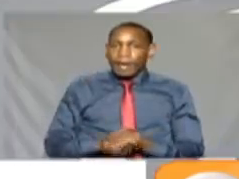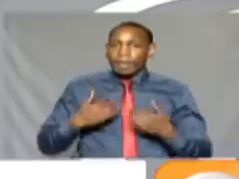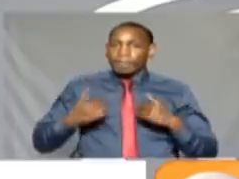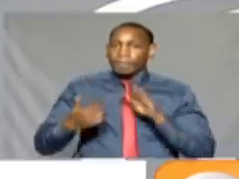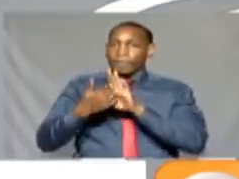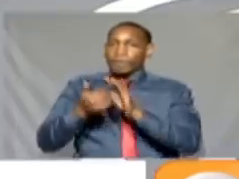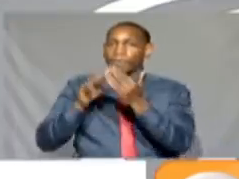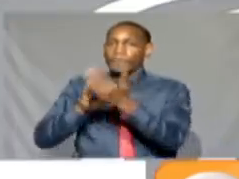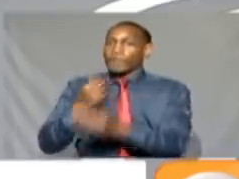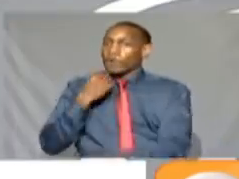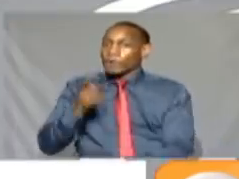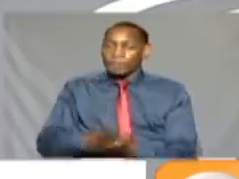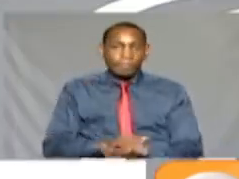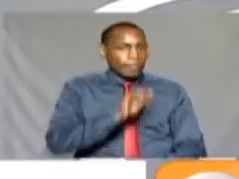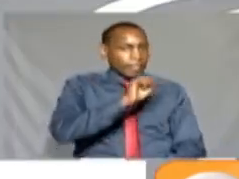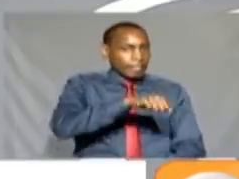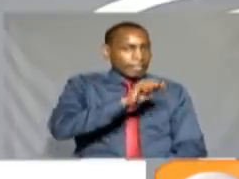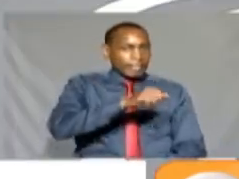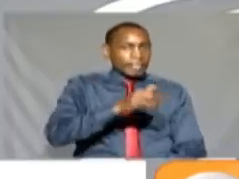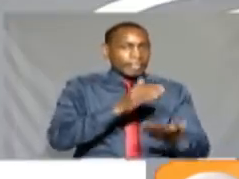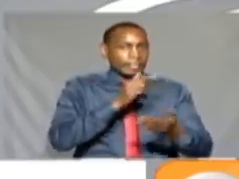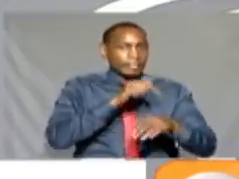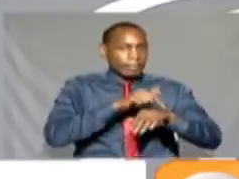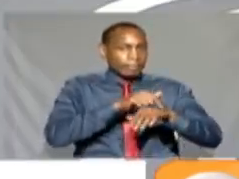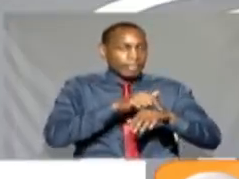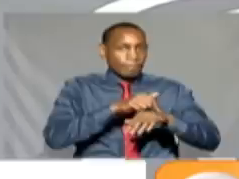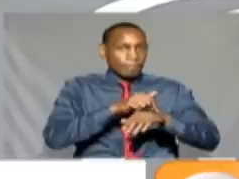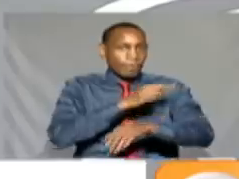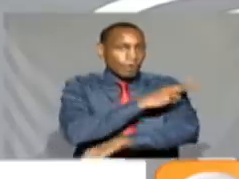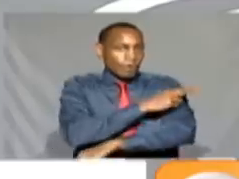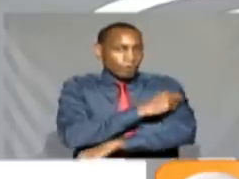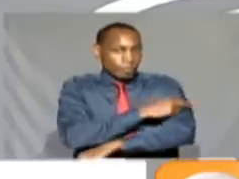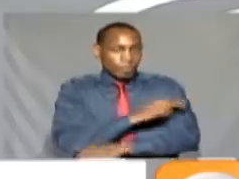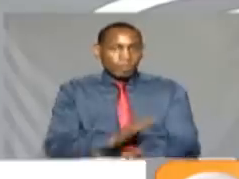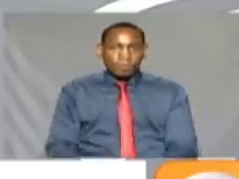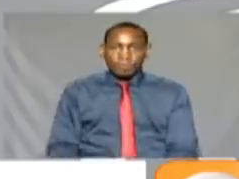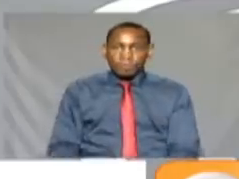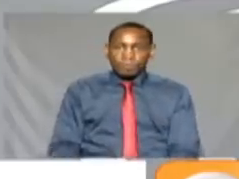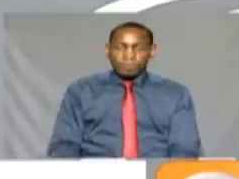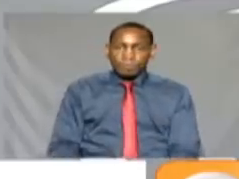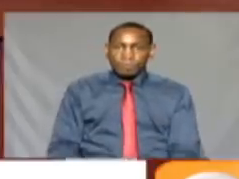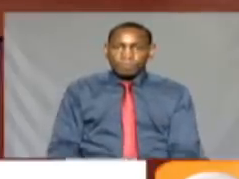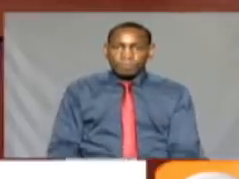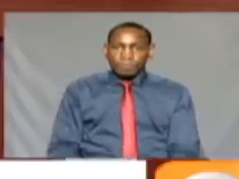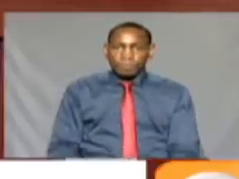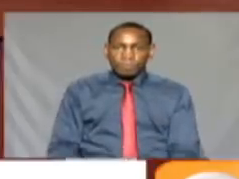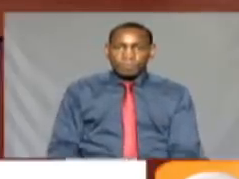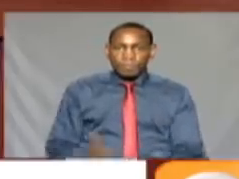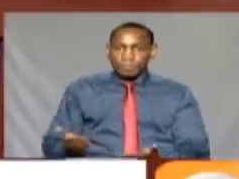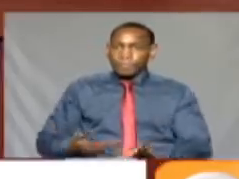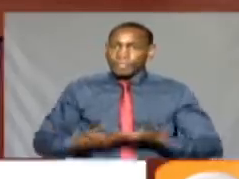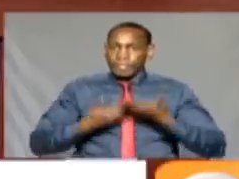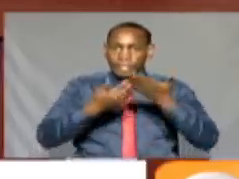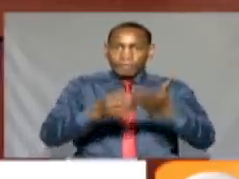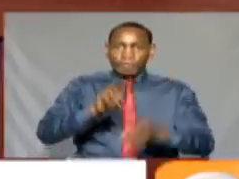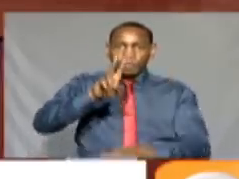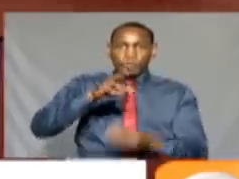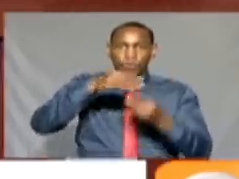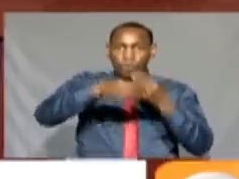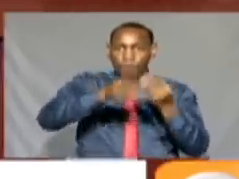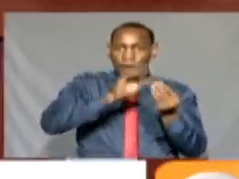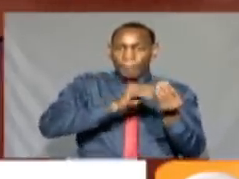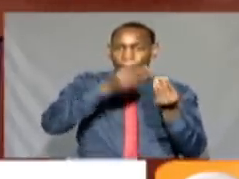did. When he was in a hospital. Eh? Yes. Yeah. Yeah, he took for him two bananas and told him